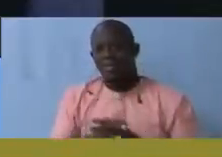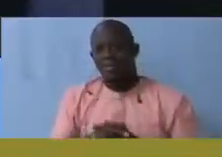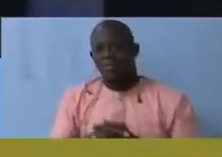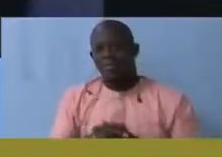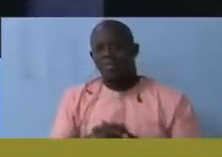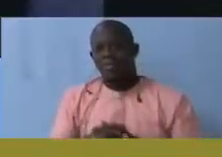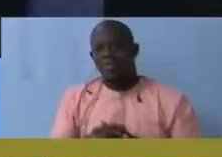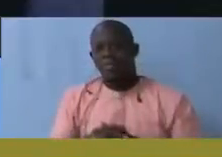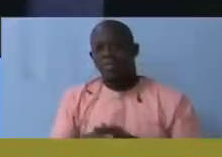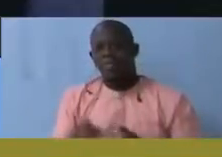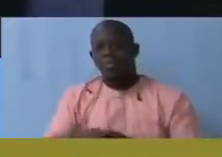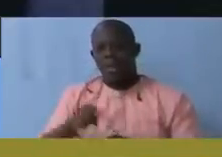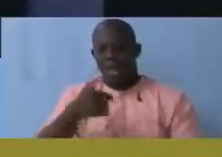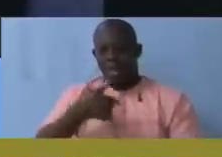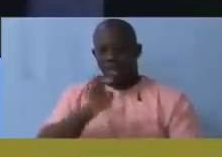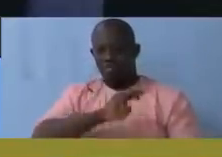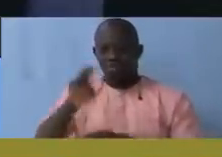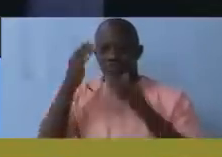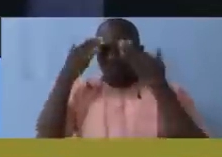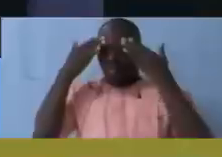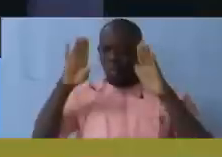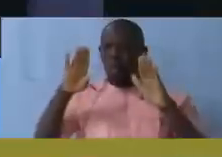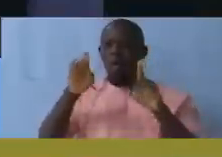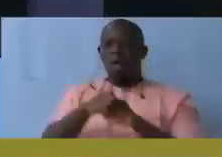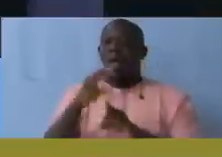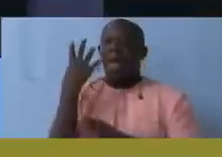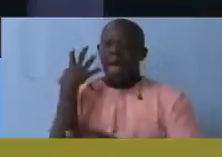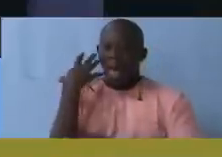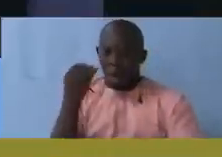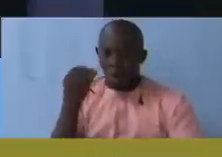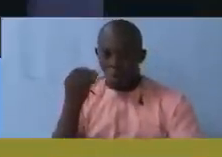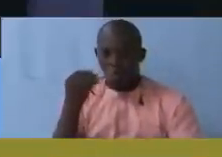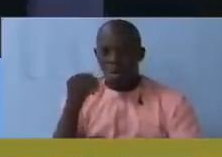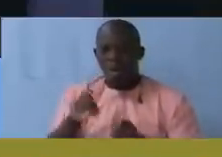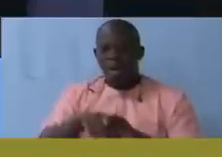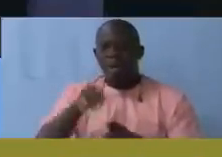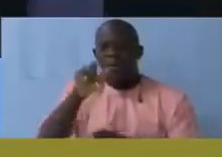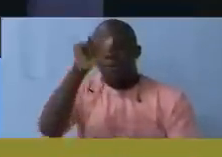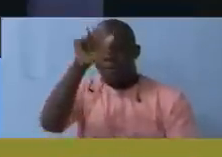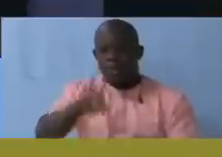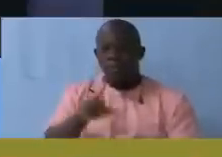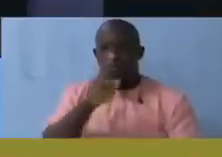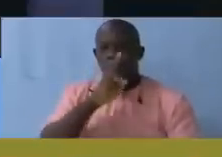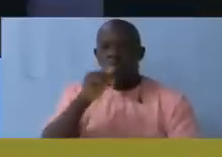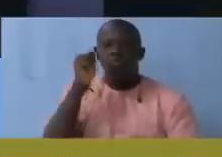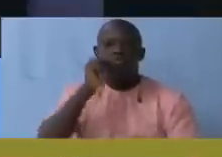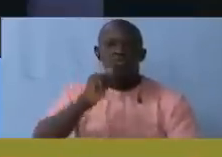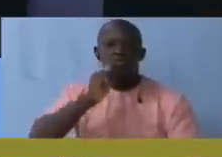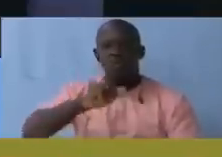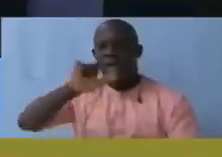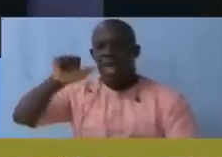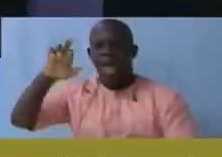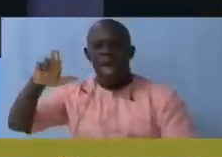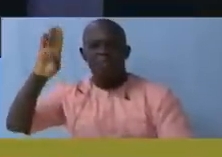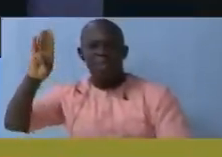Because I don't know how or when they left that ARV to come and join